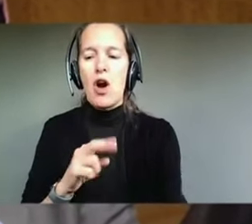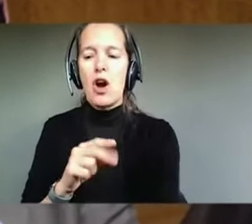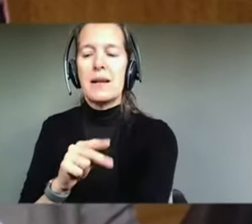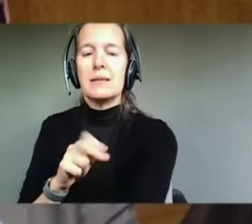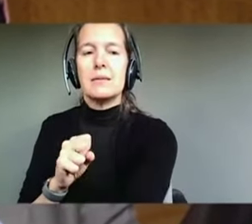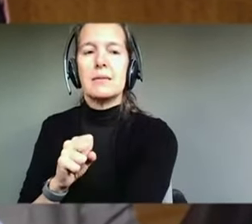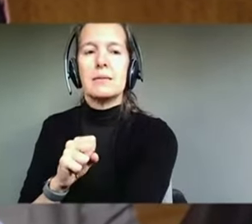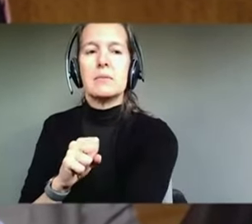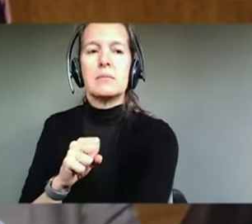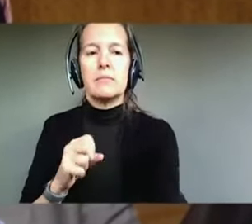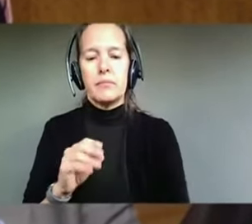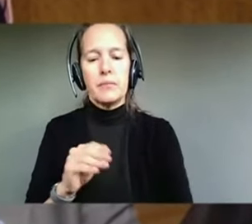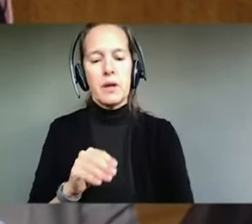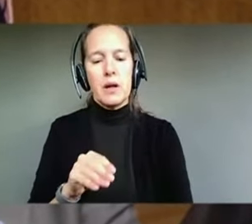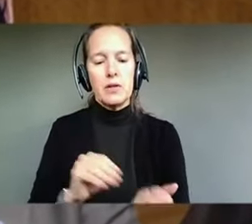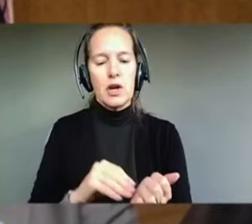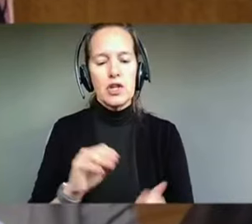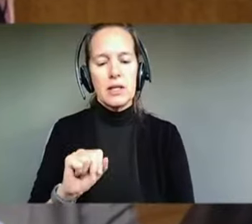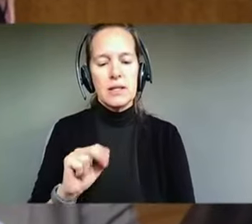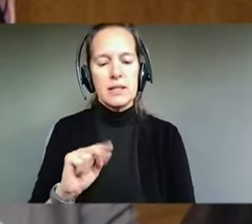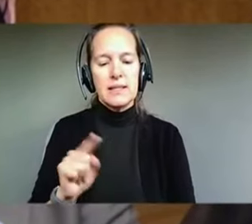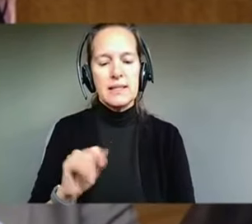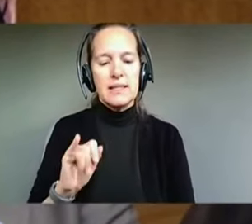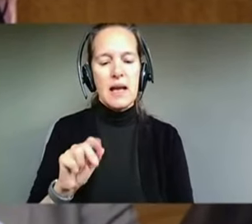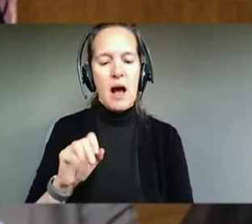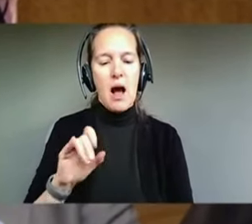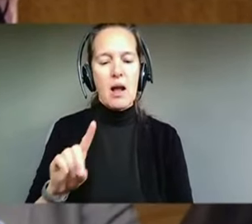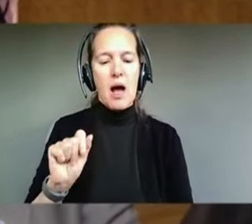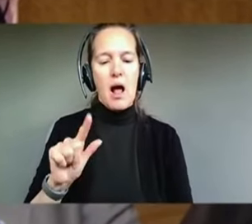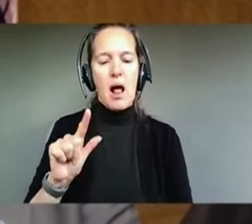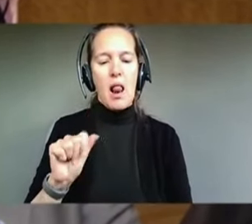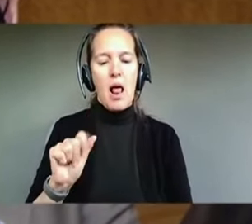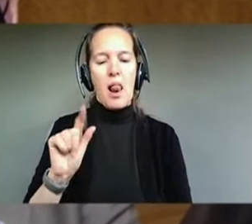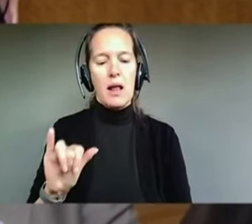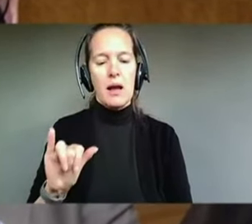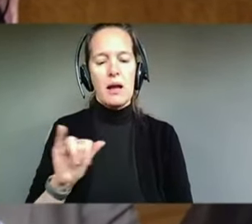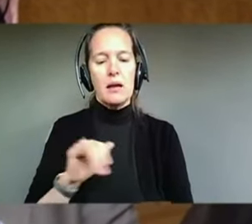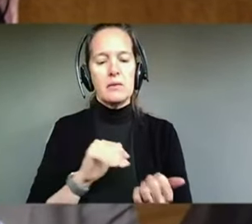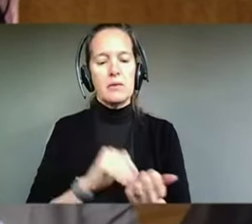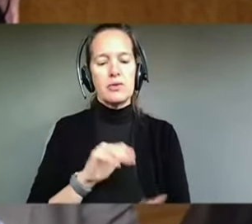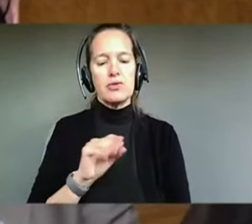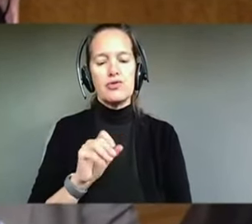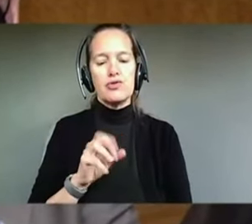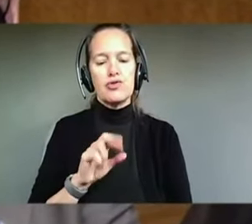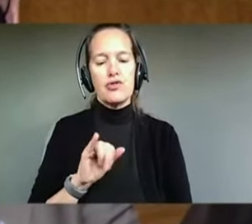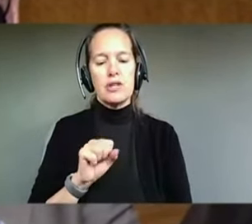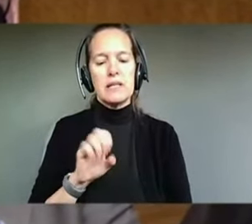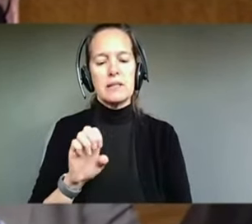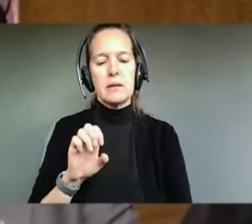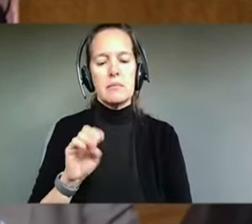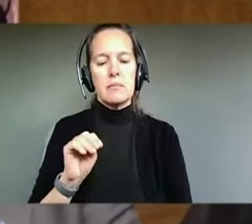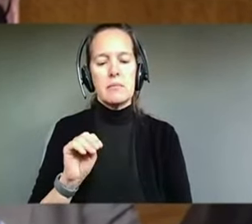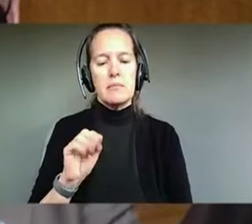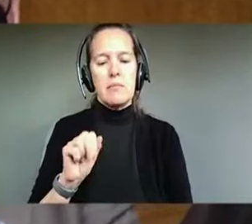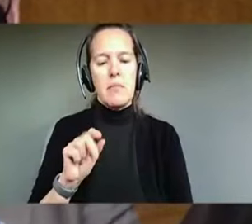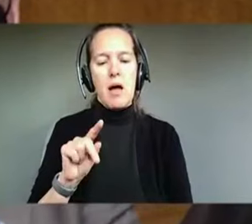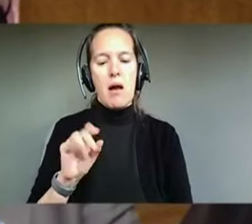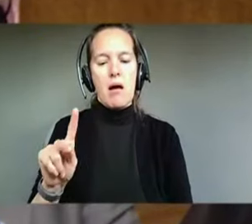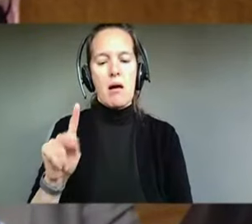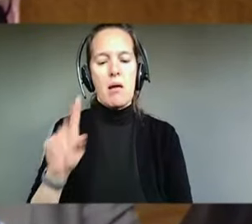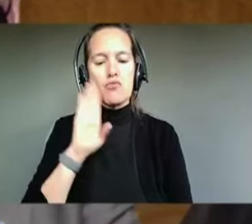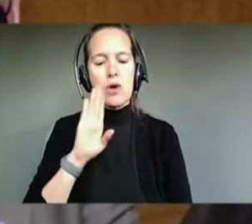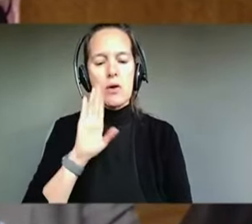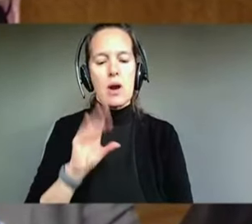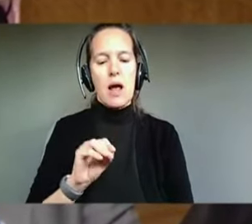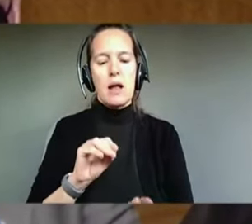Al-Ali, Dr. Charisse Madlock-Brown, Dr. Tiffany Walker. We thank all of them very much